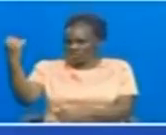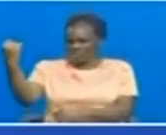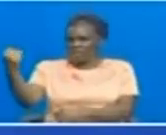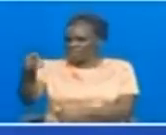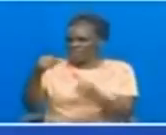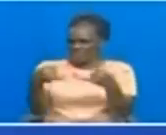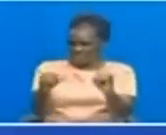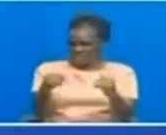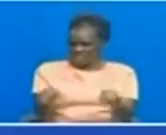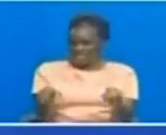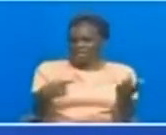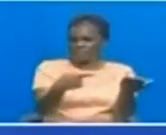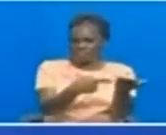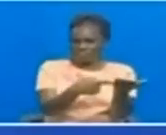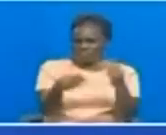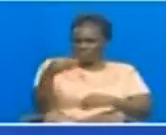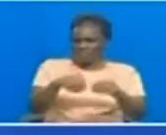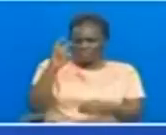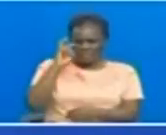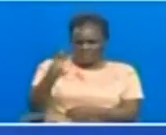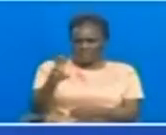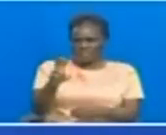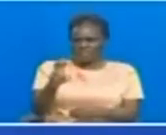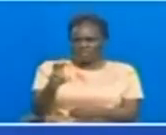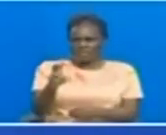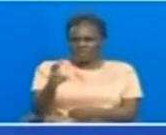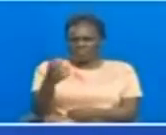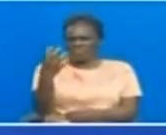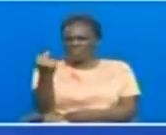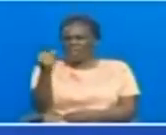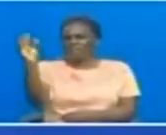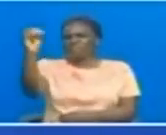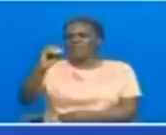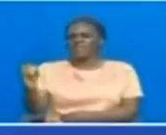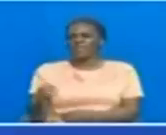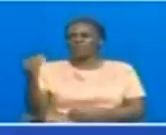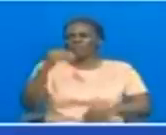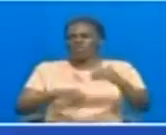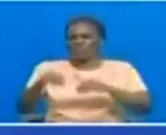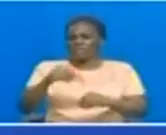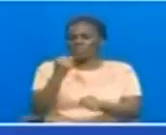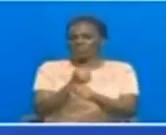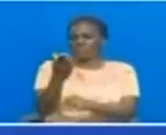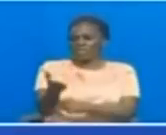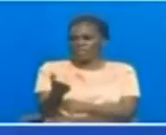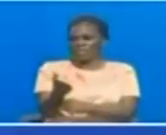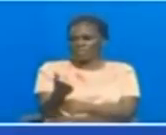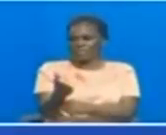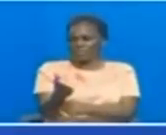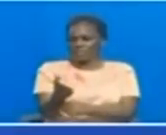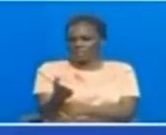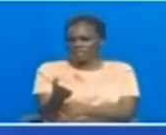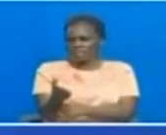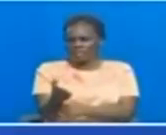attempted electronic, and I remember looking at the statistics, probably only just 5% yes. of the voters mm-hmm. do it that. Mm. And you know, the shortcomings